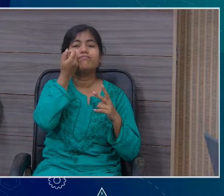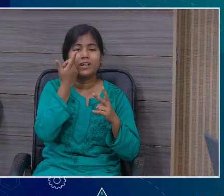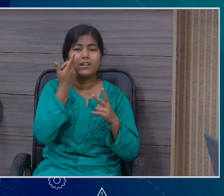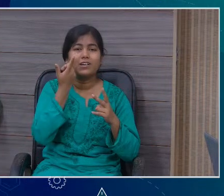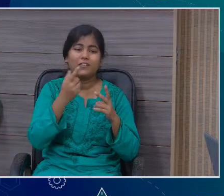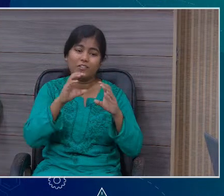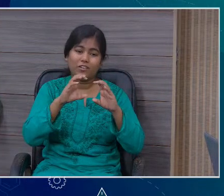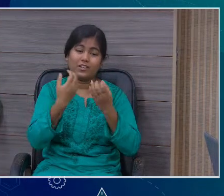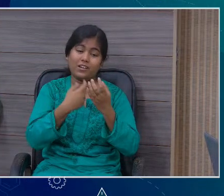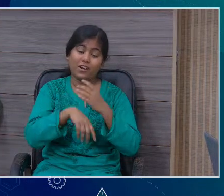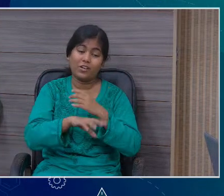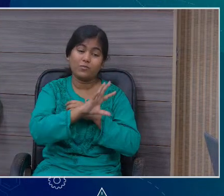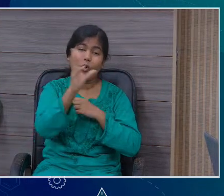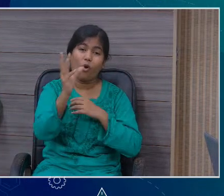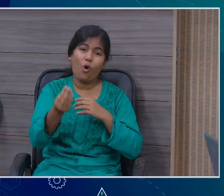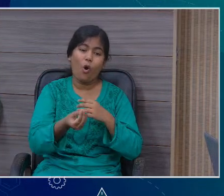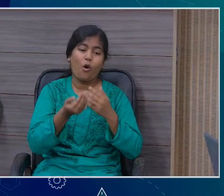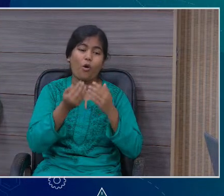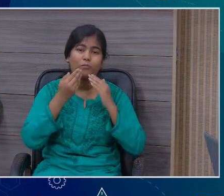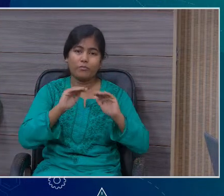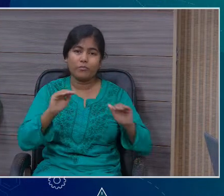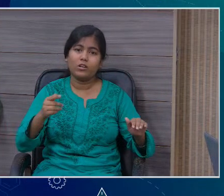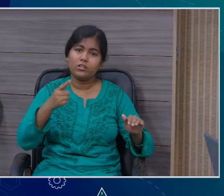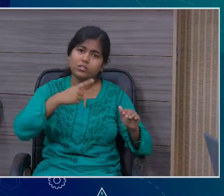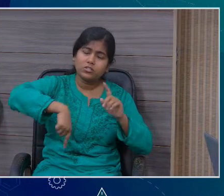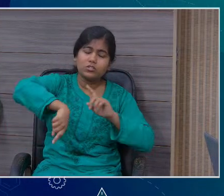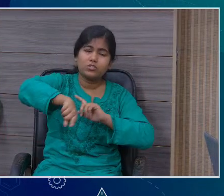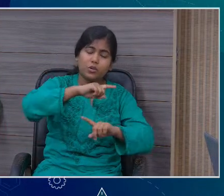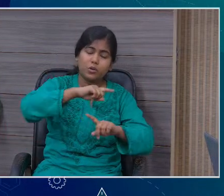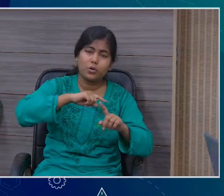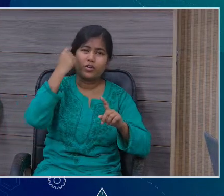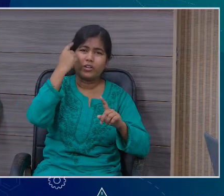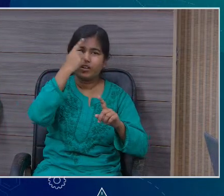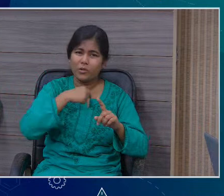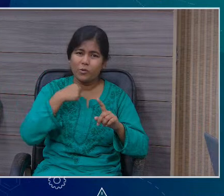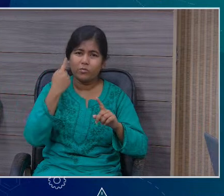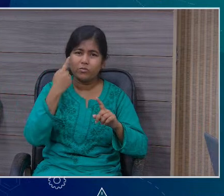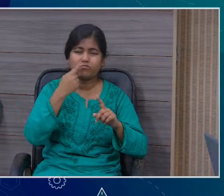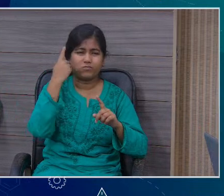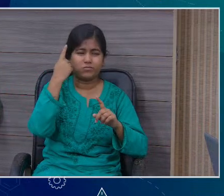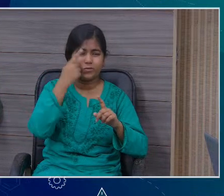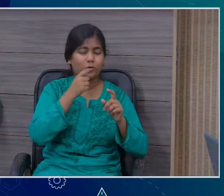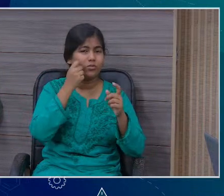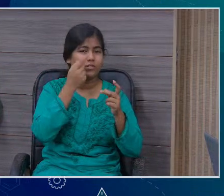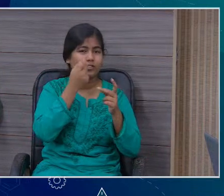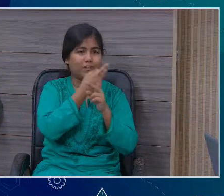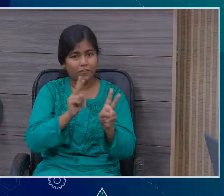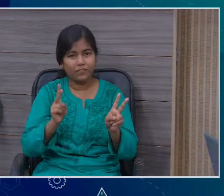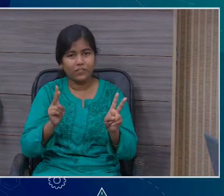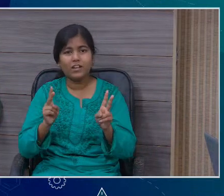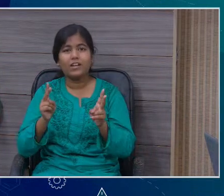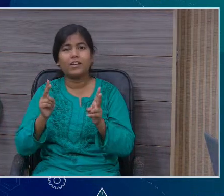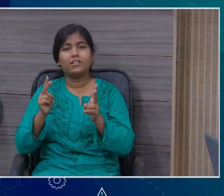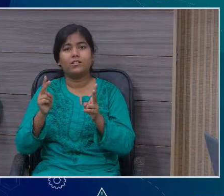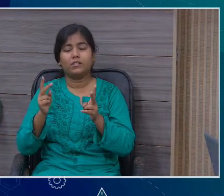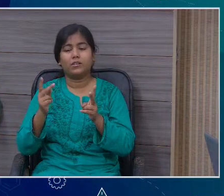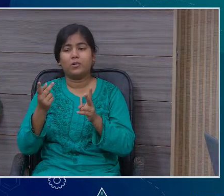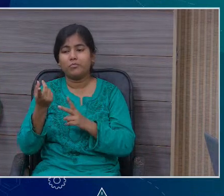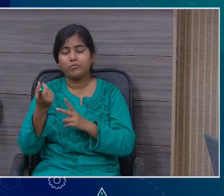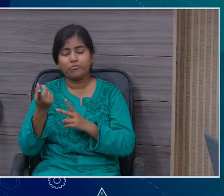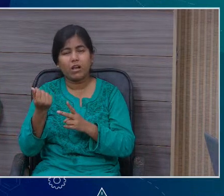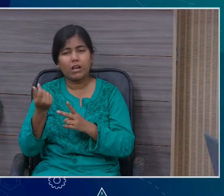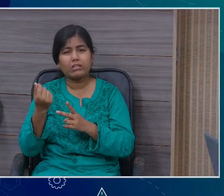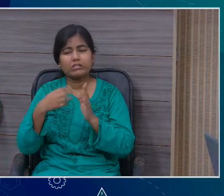him, not only look wise, gender, but economically also. But that economic difference, the child needs